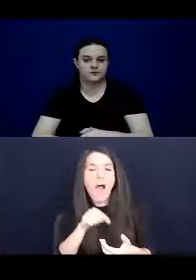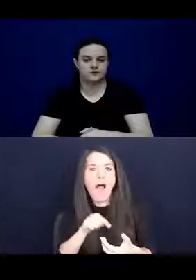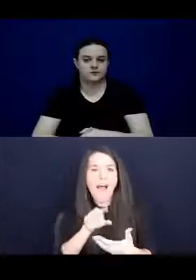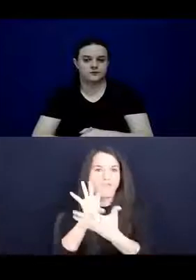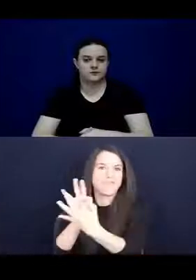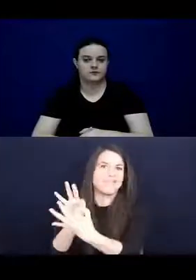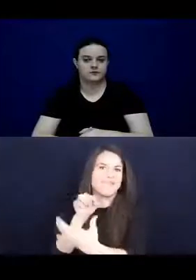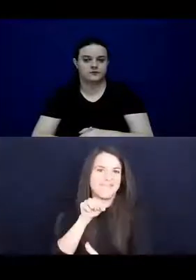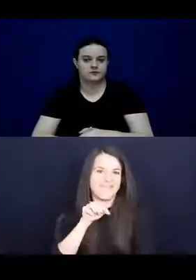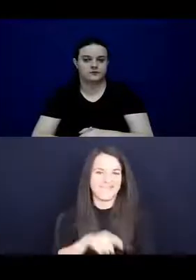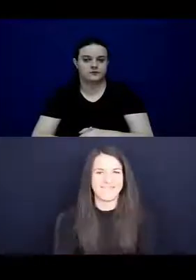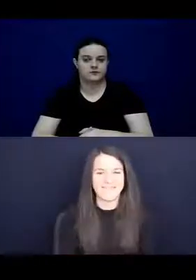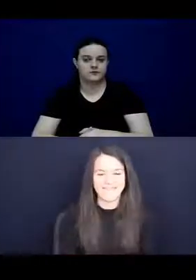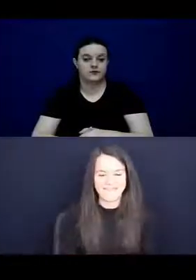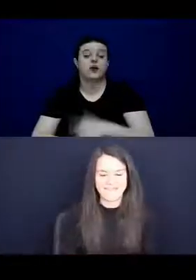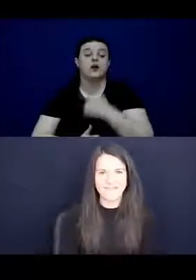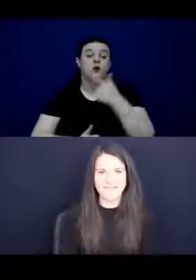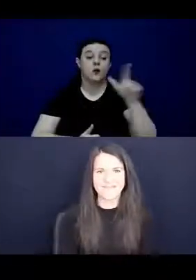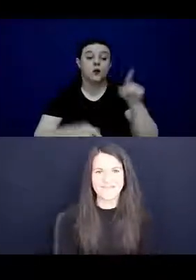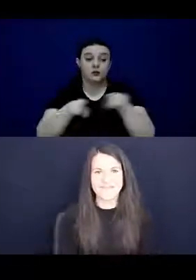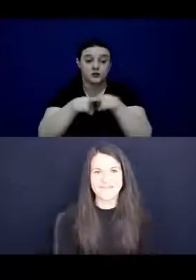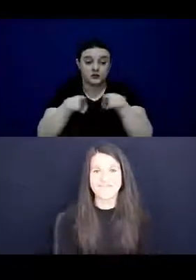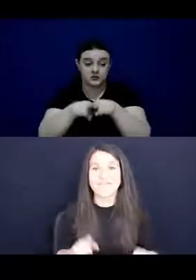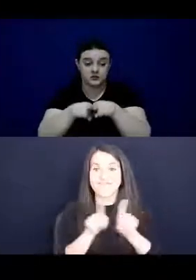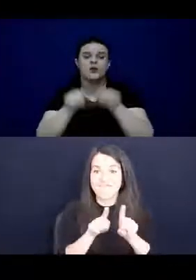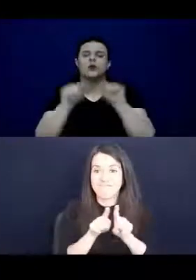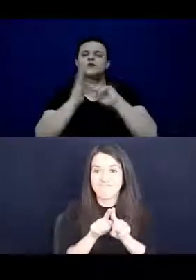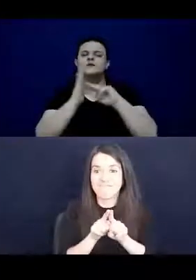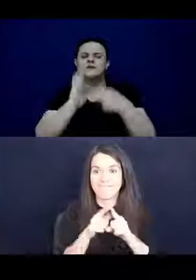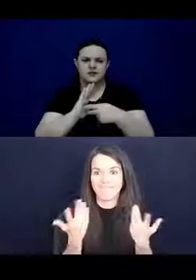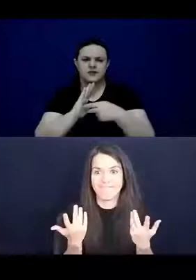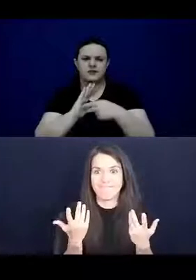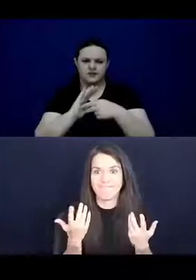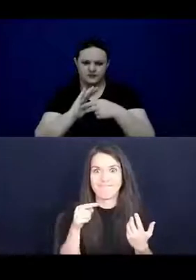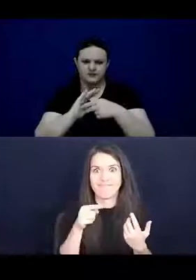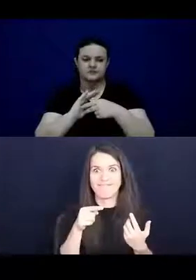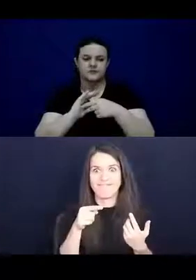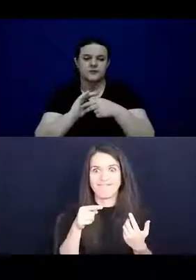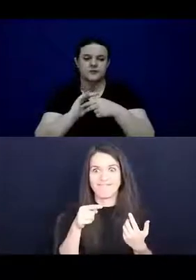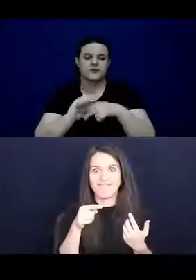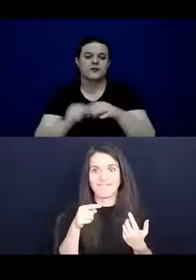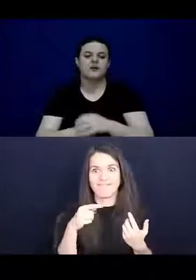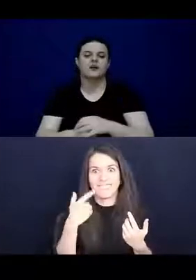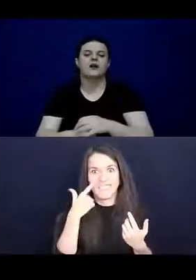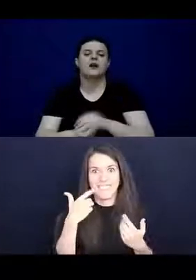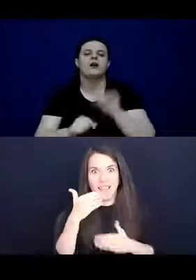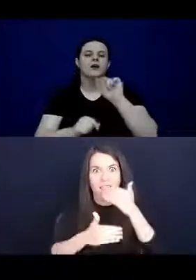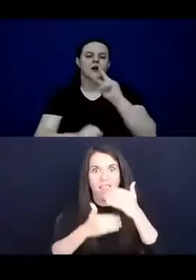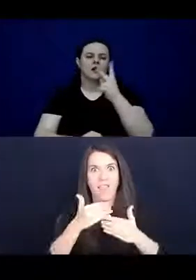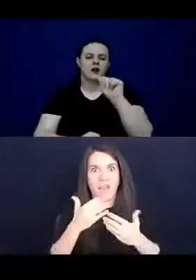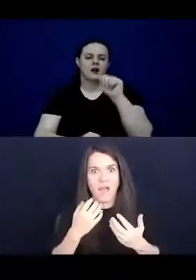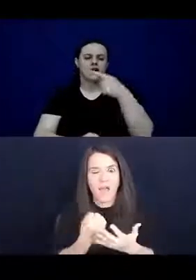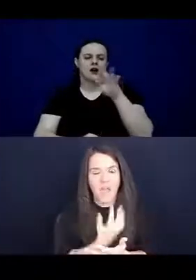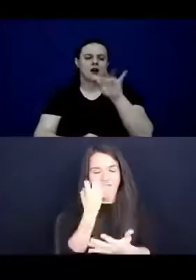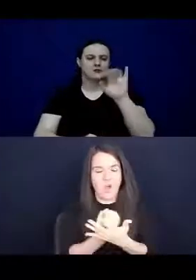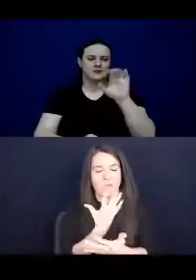Finally, a HIPPI is, of course, haptic. That is, it needs to communicate information through the sense of touch.